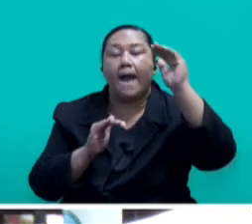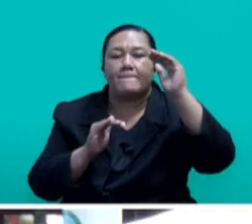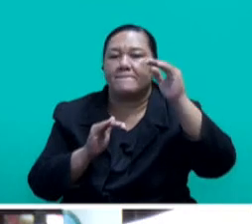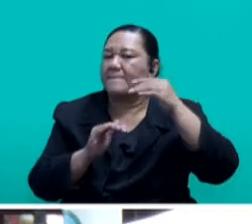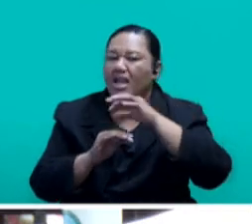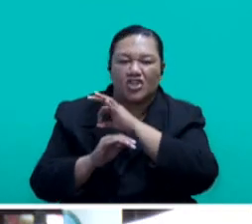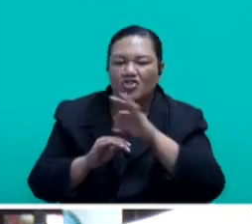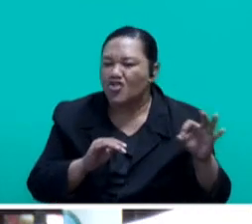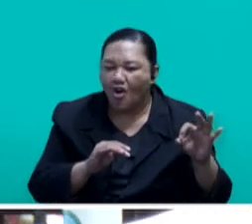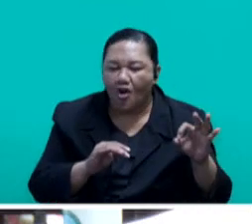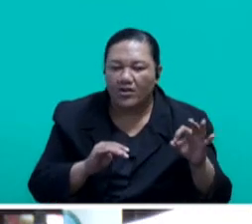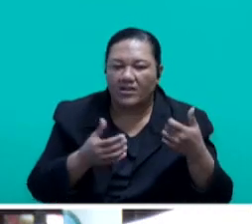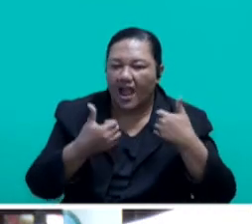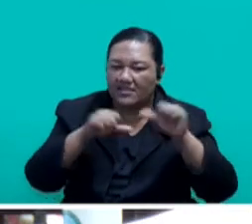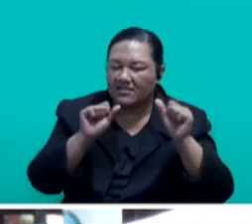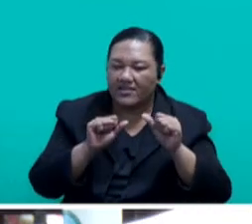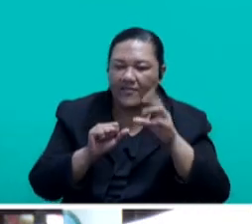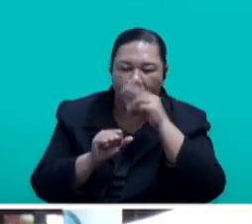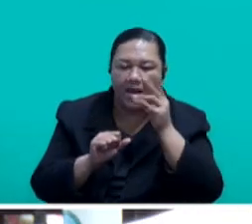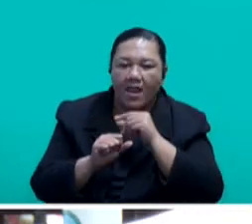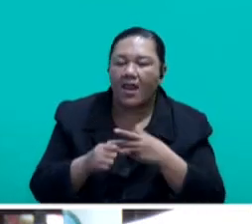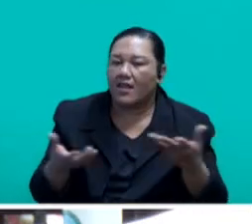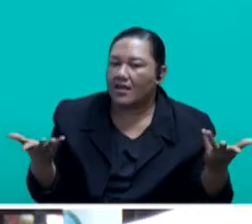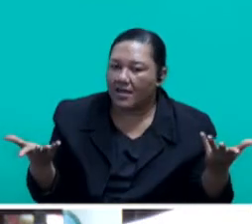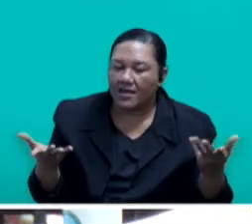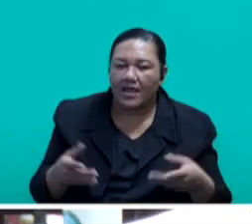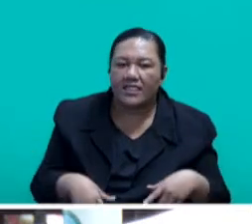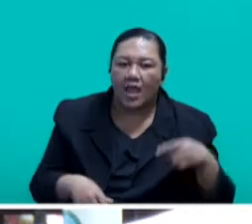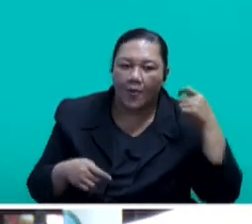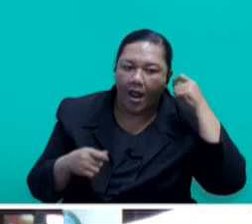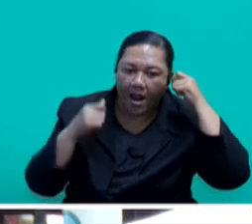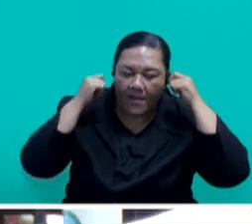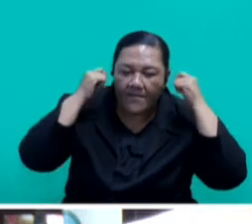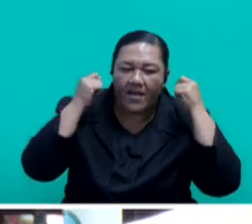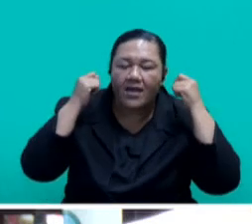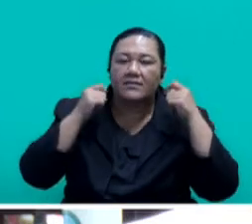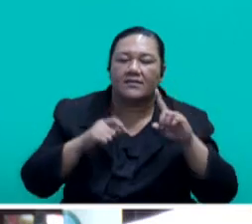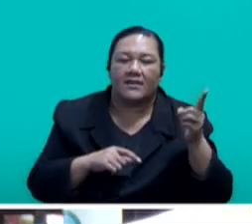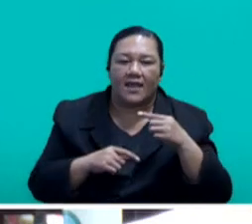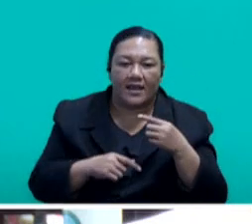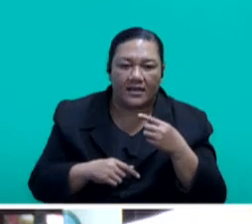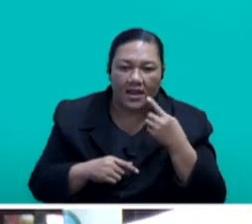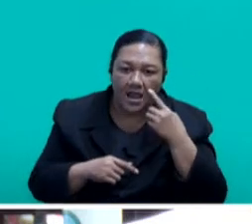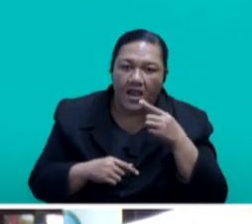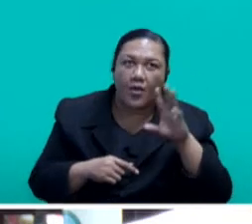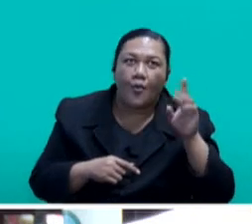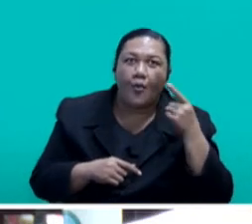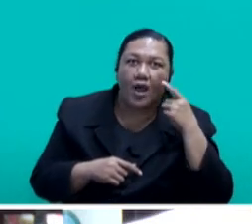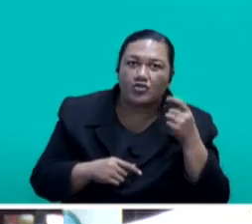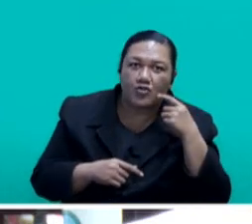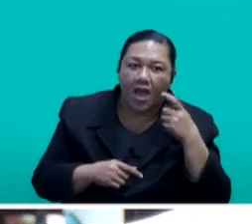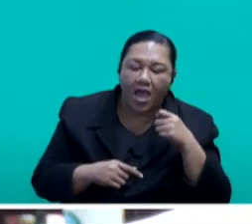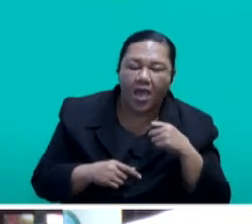pulled wool over our eyes for all these years about what they wanted to do, Mr. Speaker, and at the same